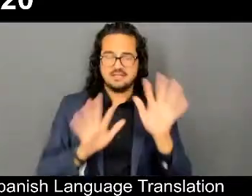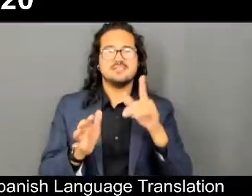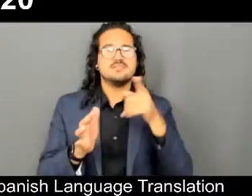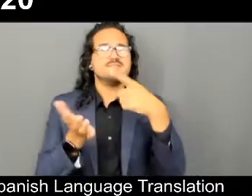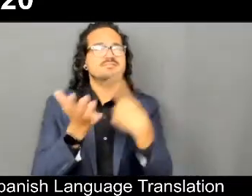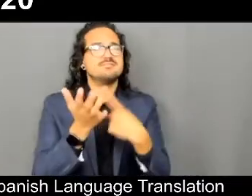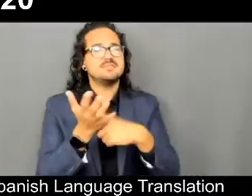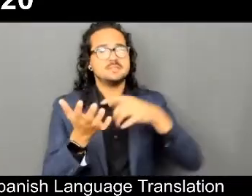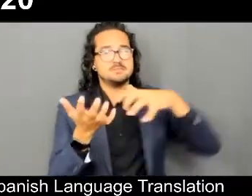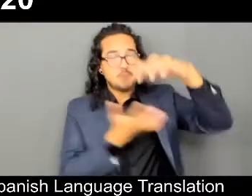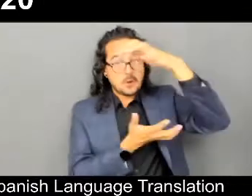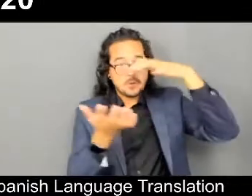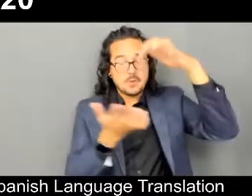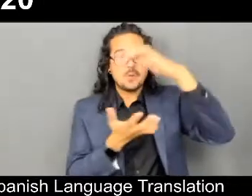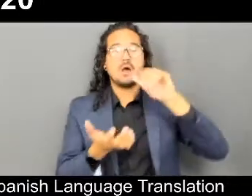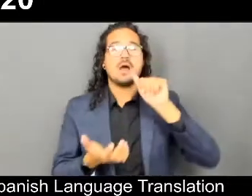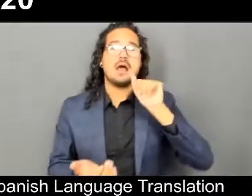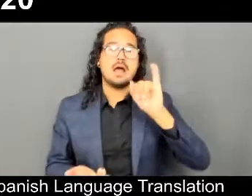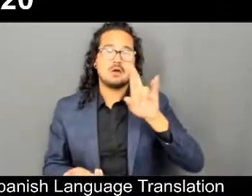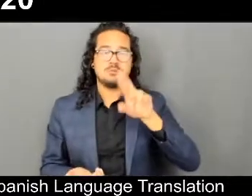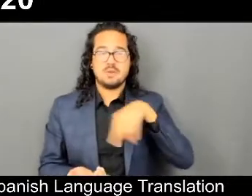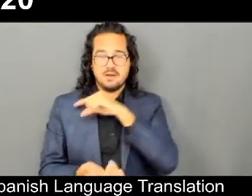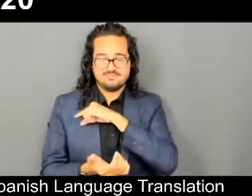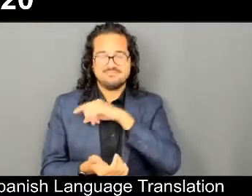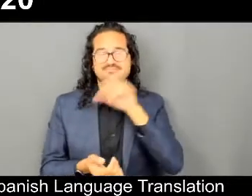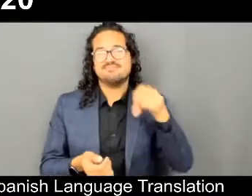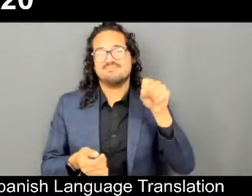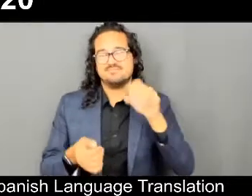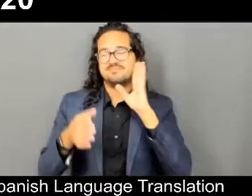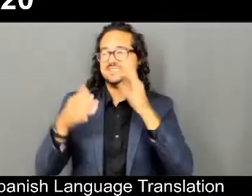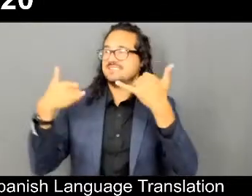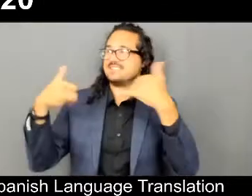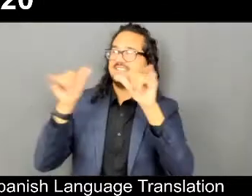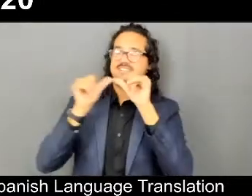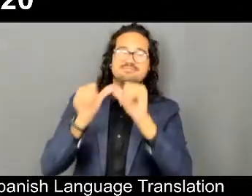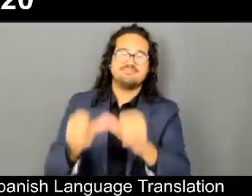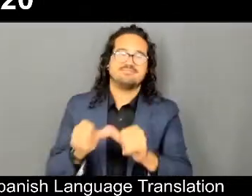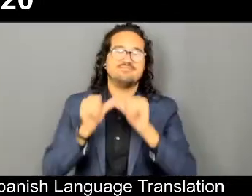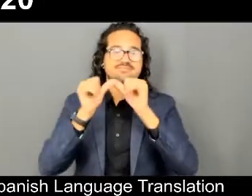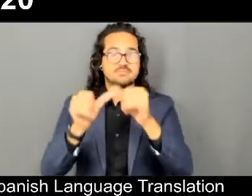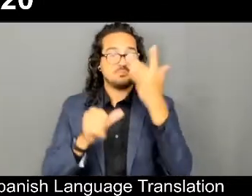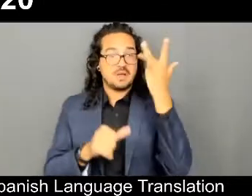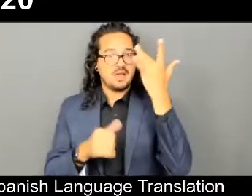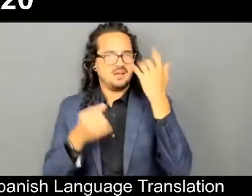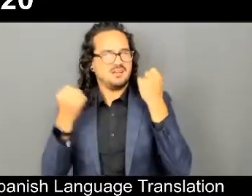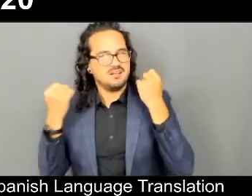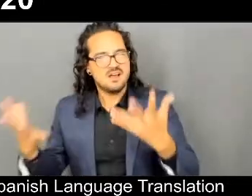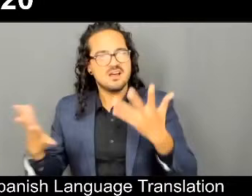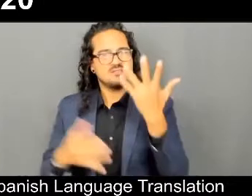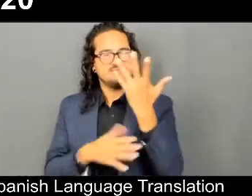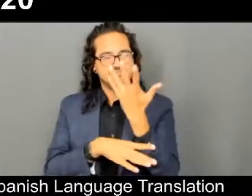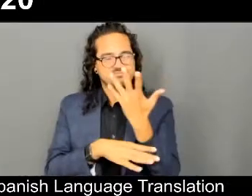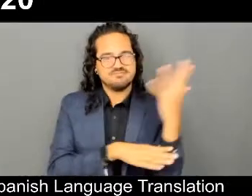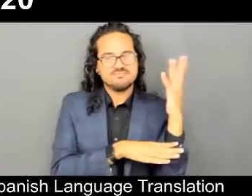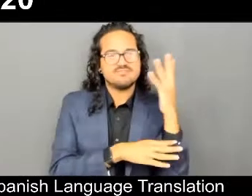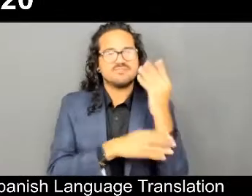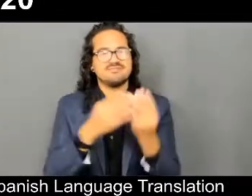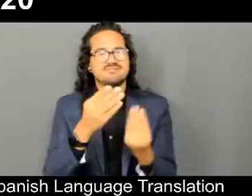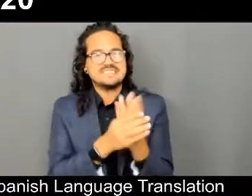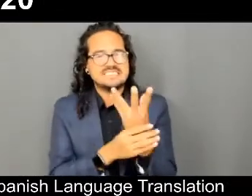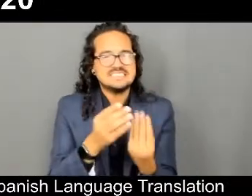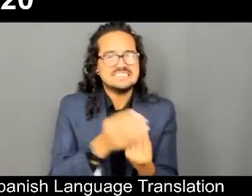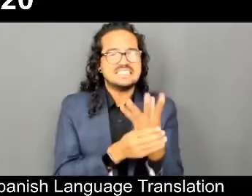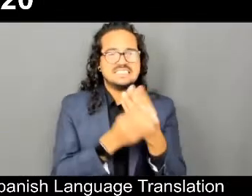fuel. Those are challenging, and we understand that and appreciate it. And again, I just want to reemphasize how much